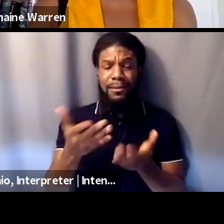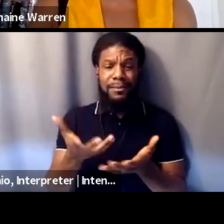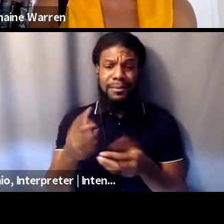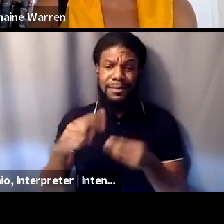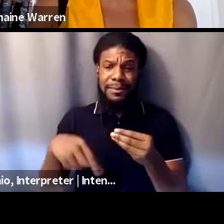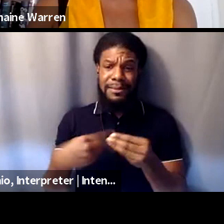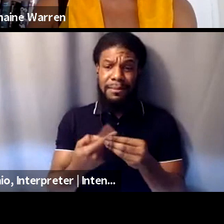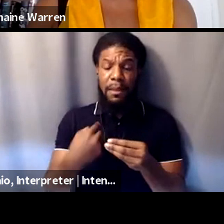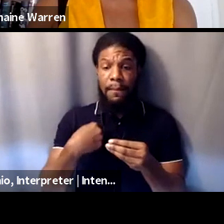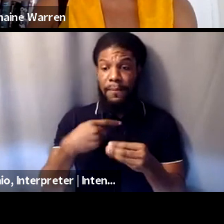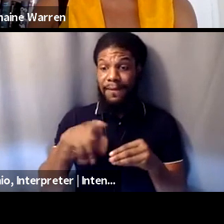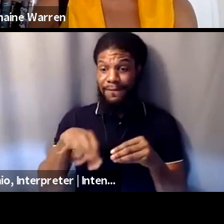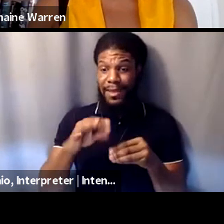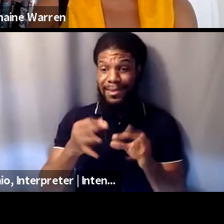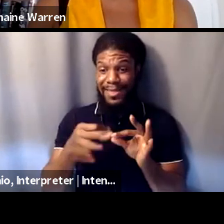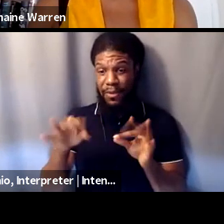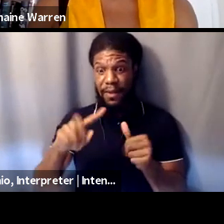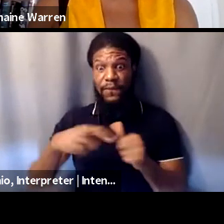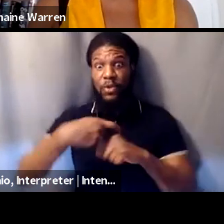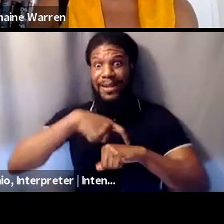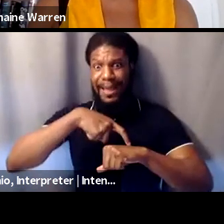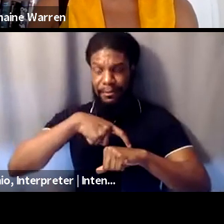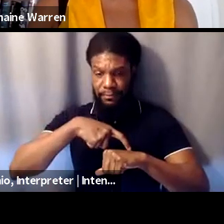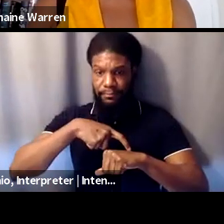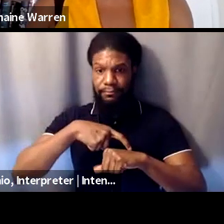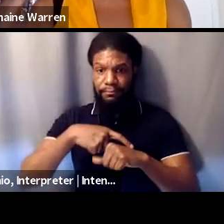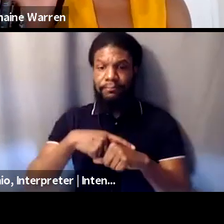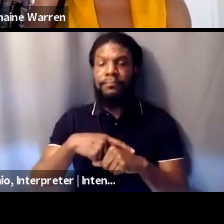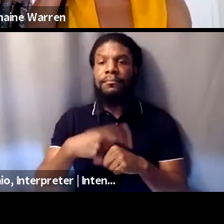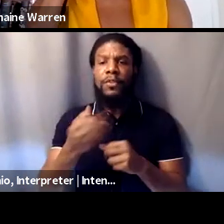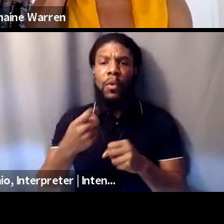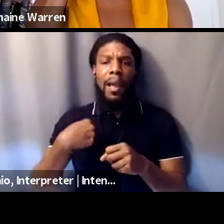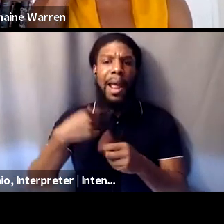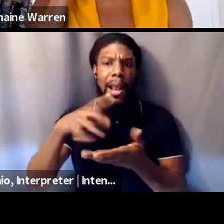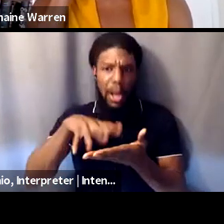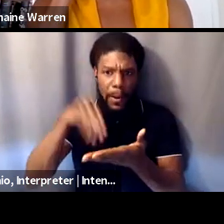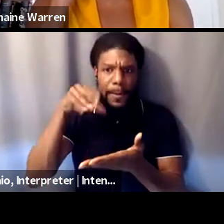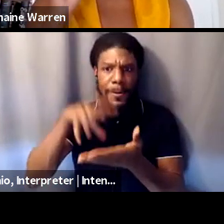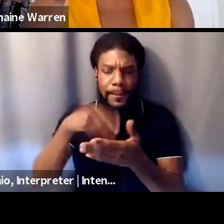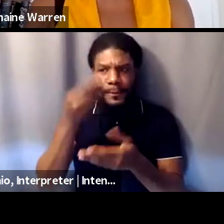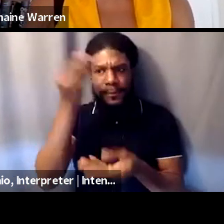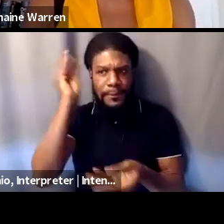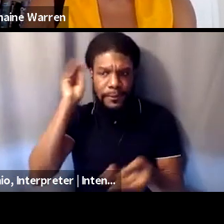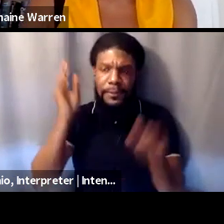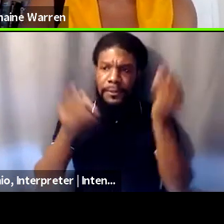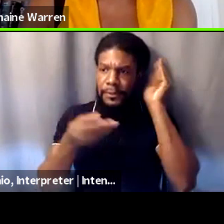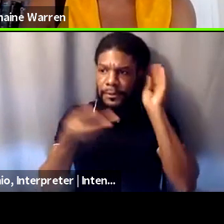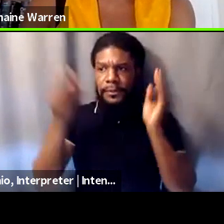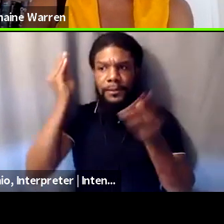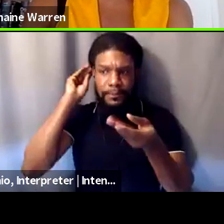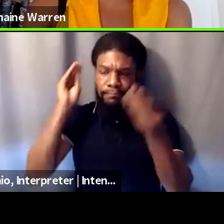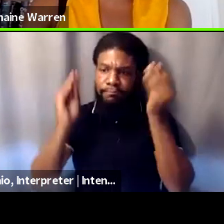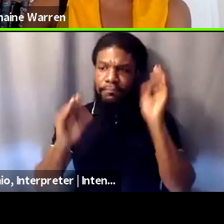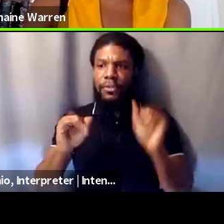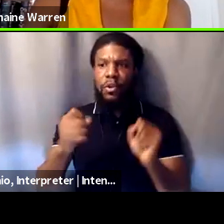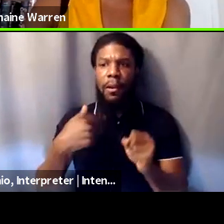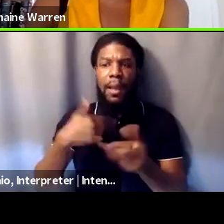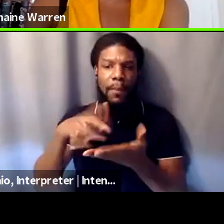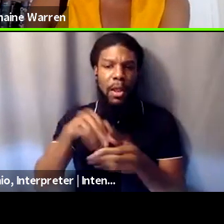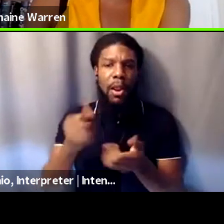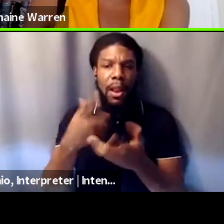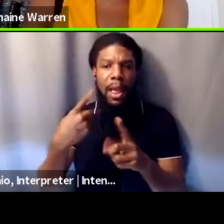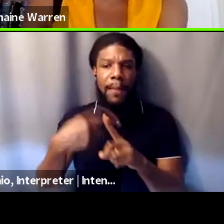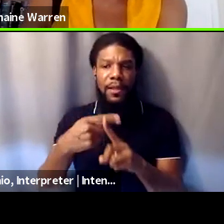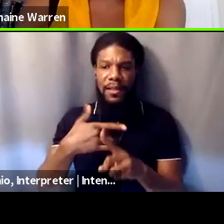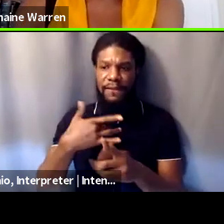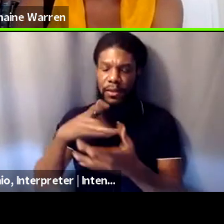years later. So I feel very like in kinship with this moment. Yeah. Ashe. Thanks,